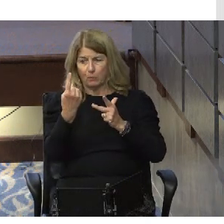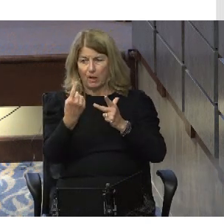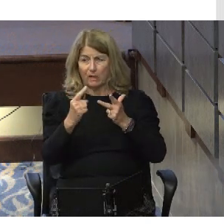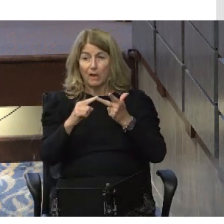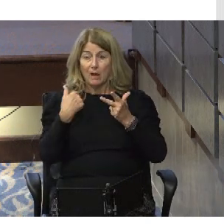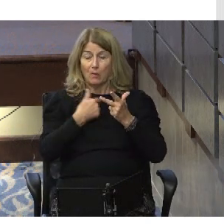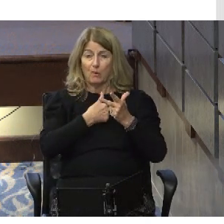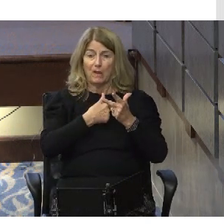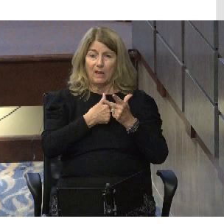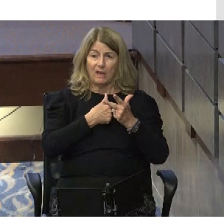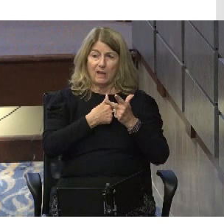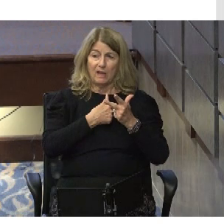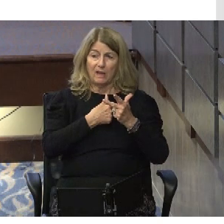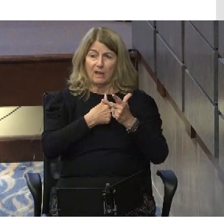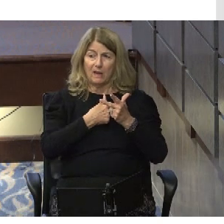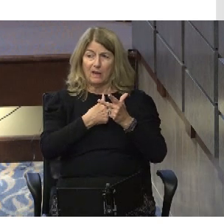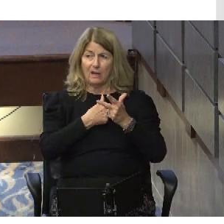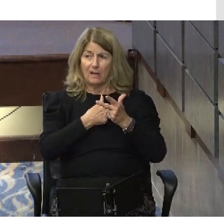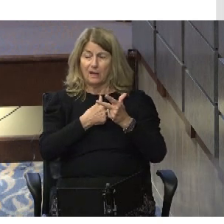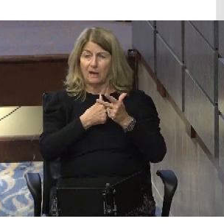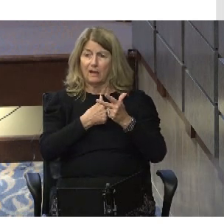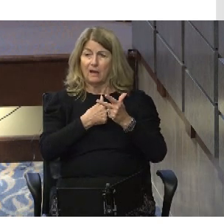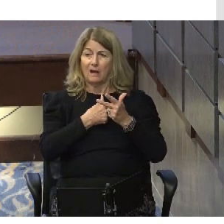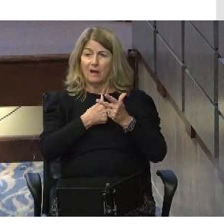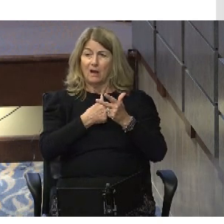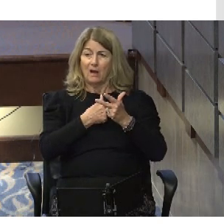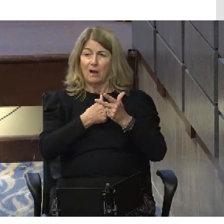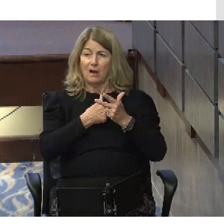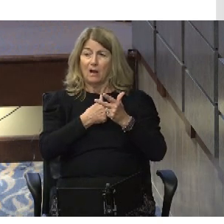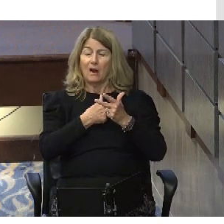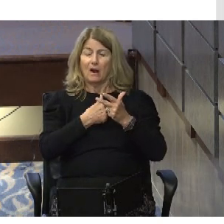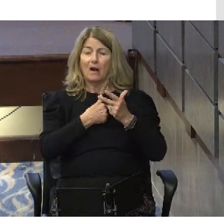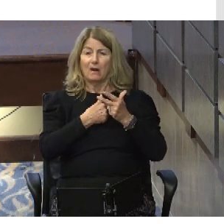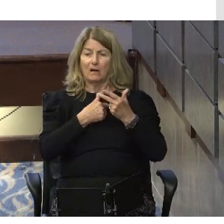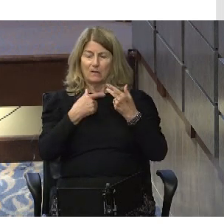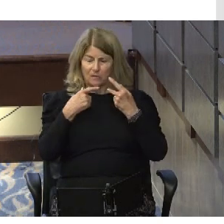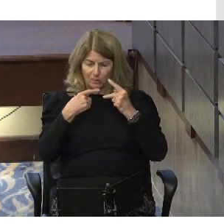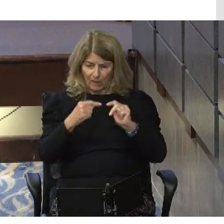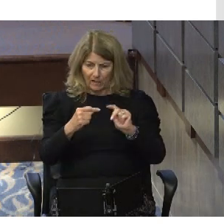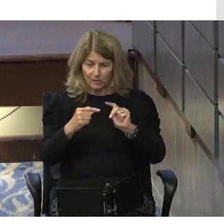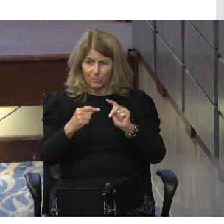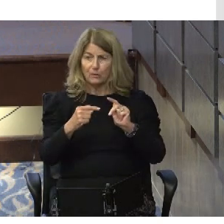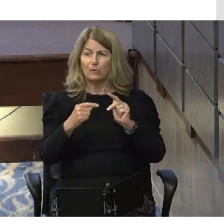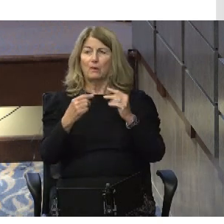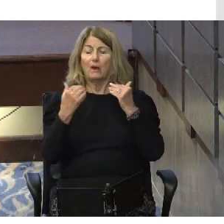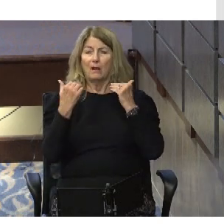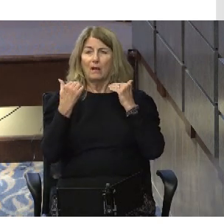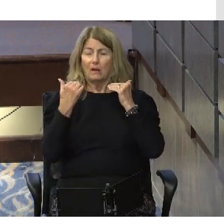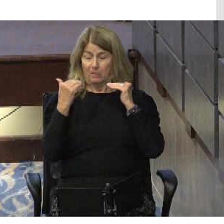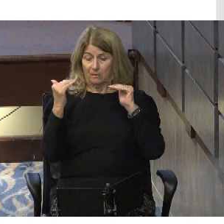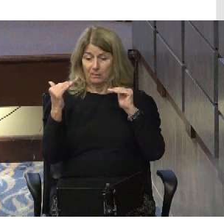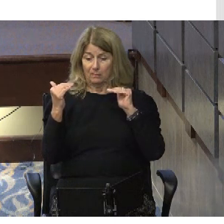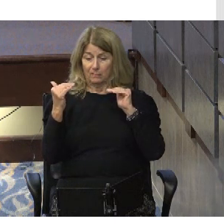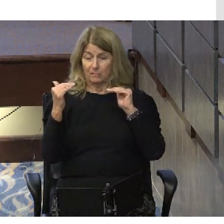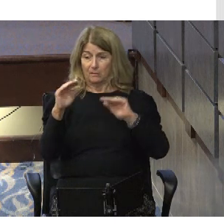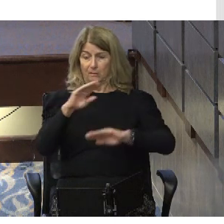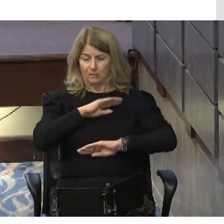think systemic issues of social injustice, which continue to press these communities as